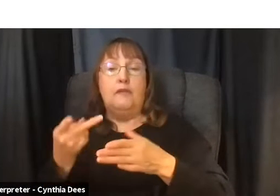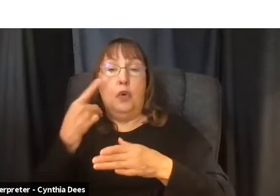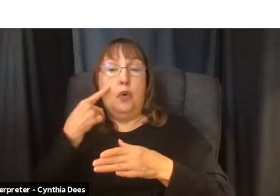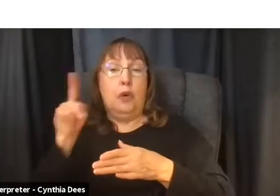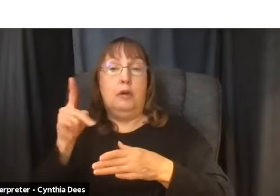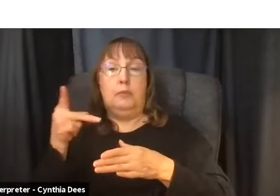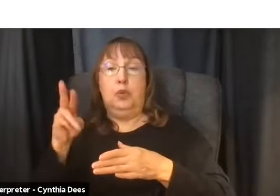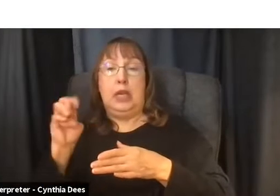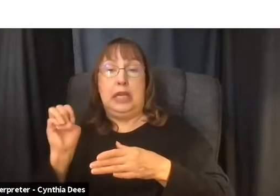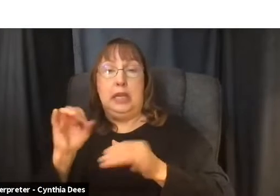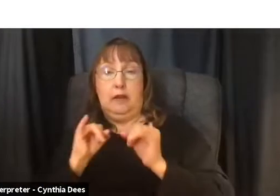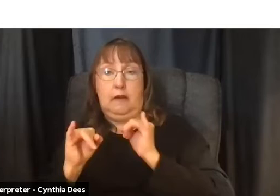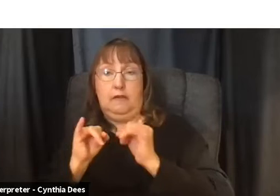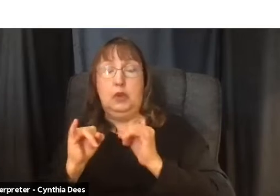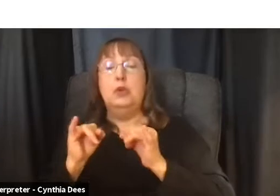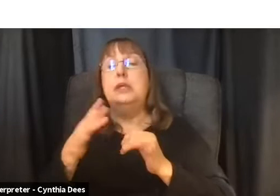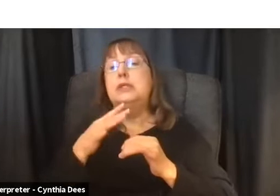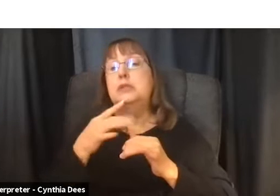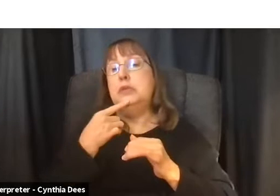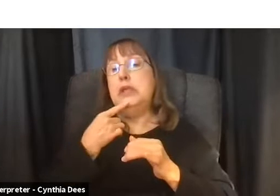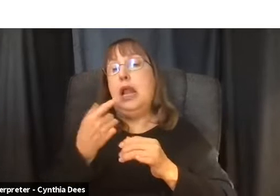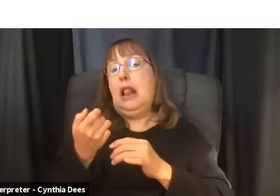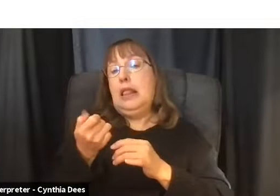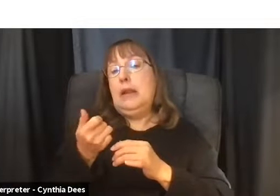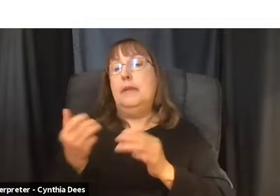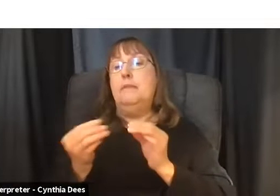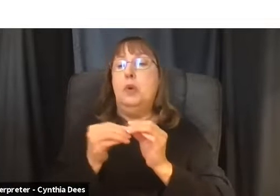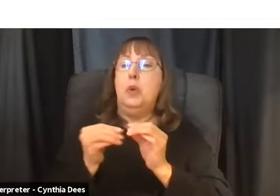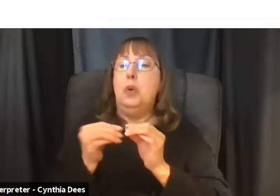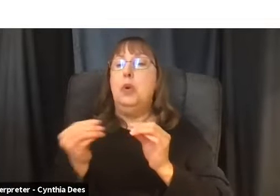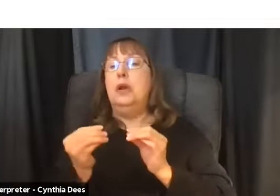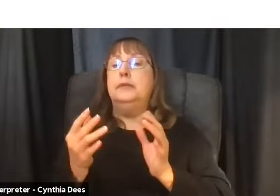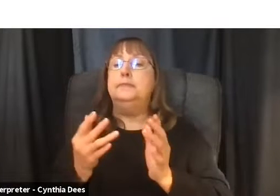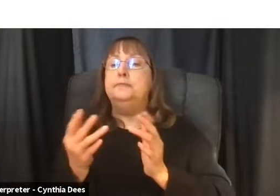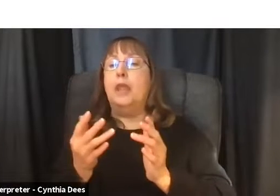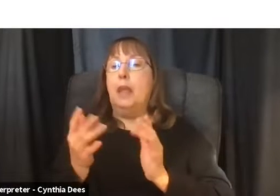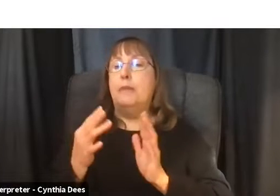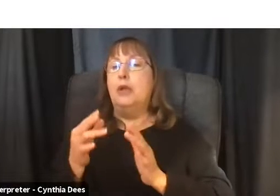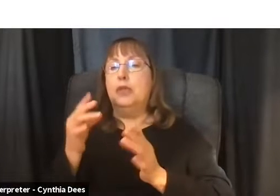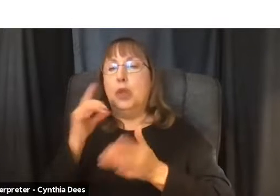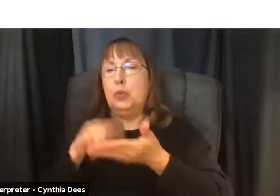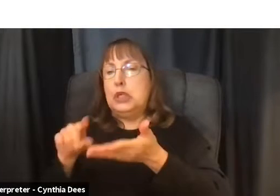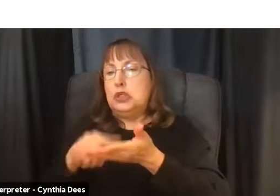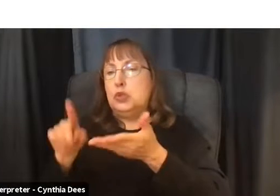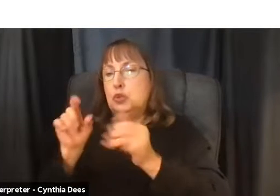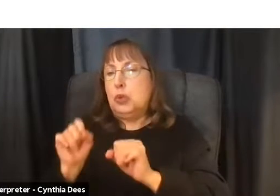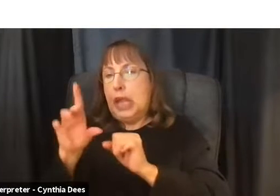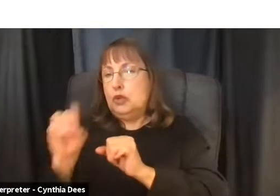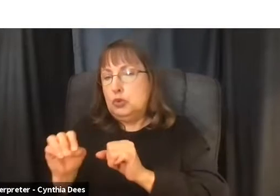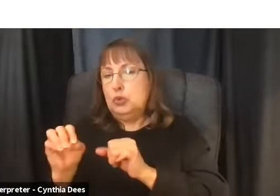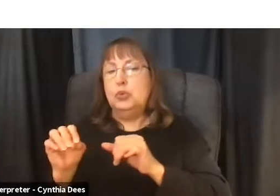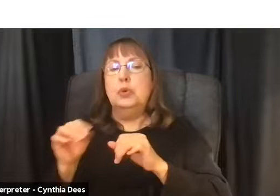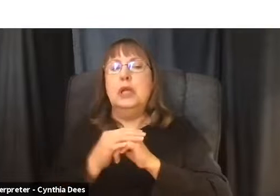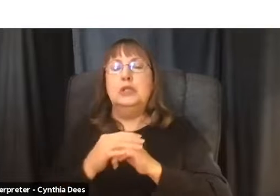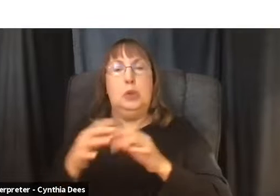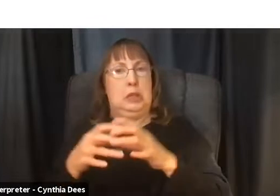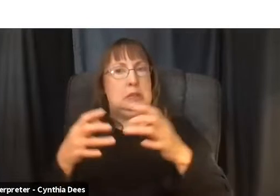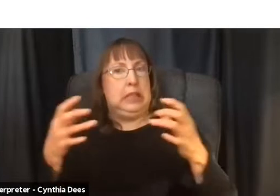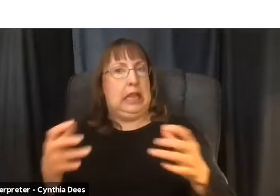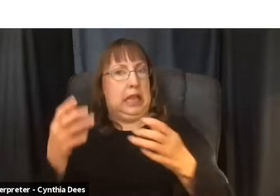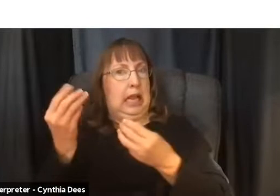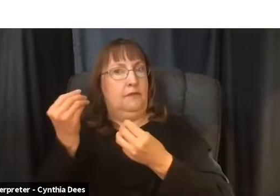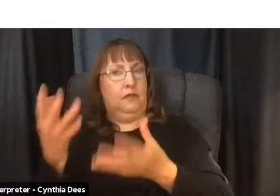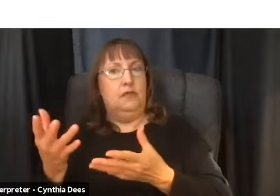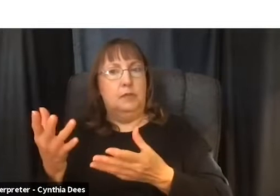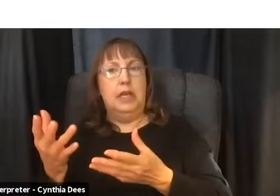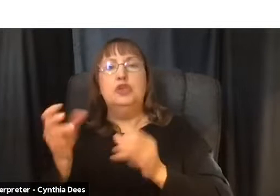is just to say a little bit more about the research that you can do. And so there's a lot of information